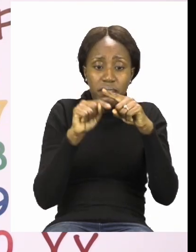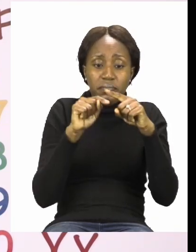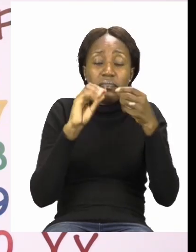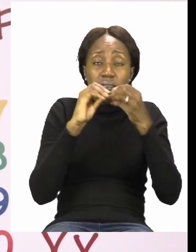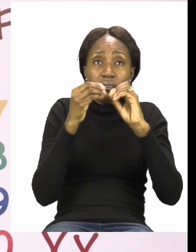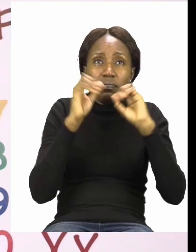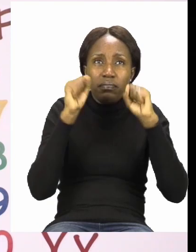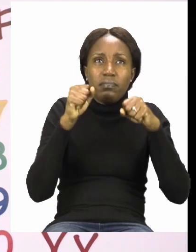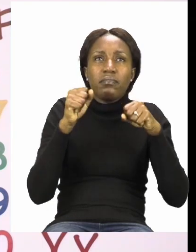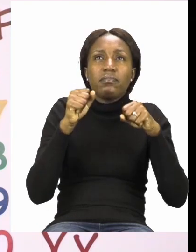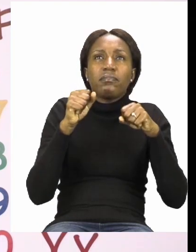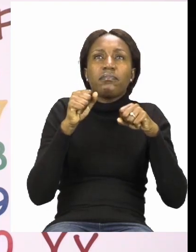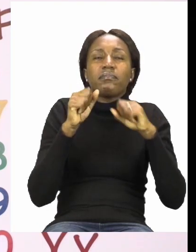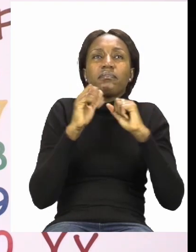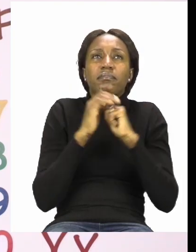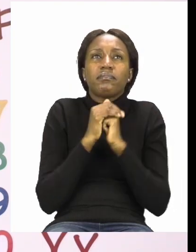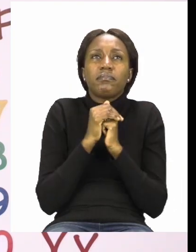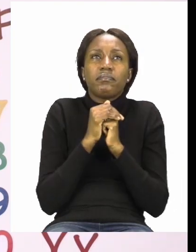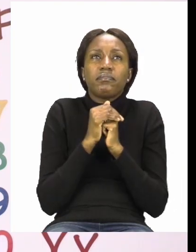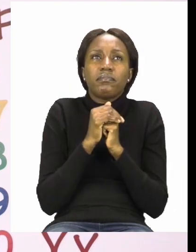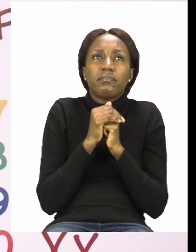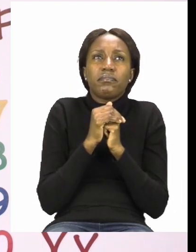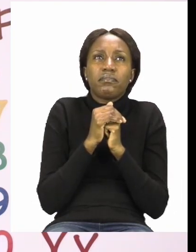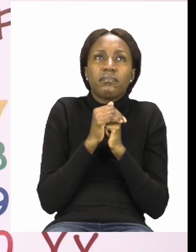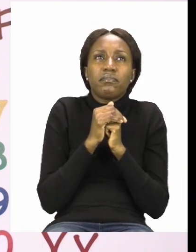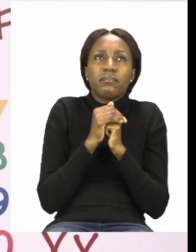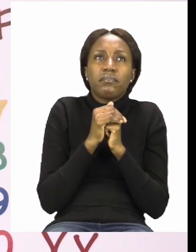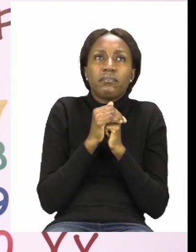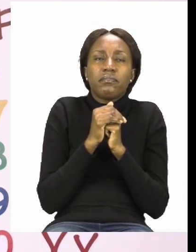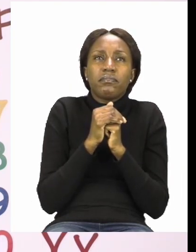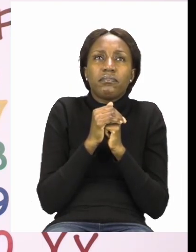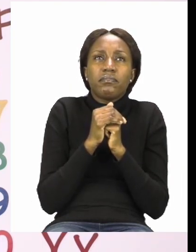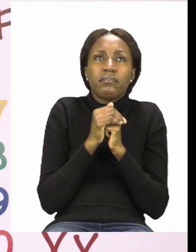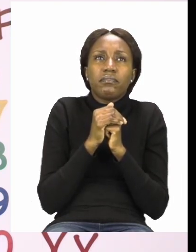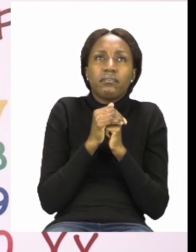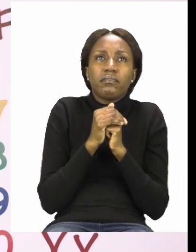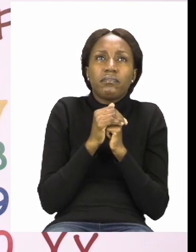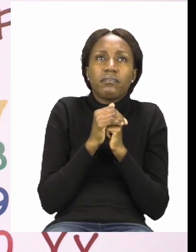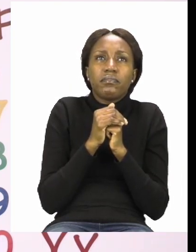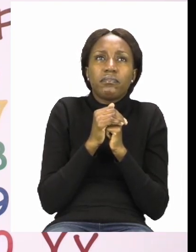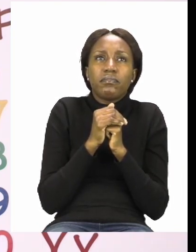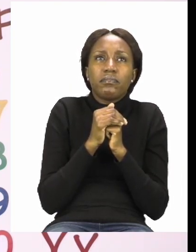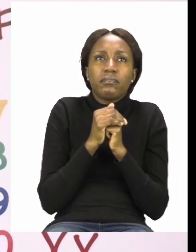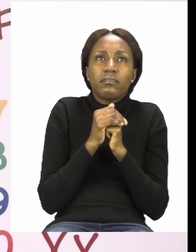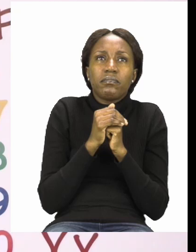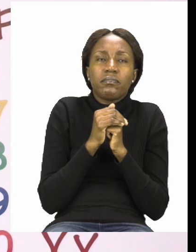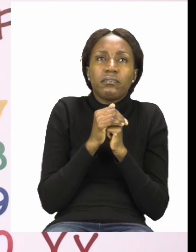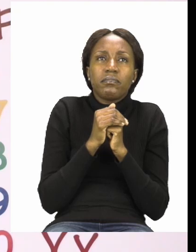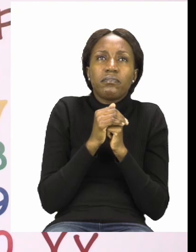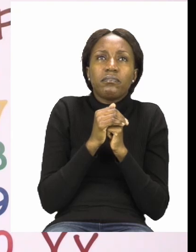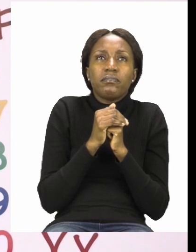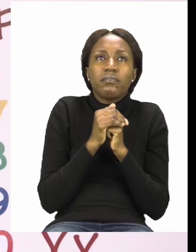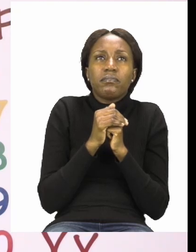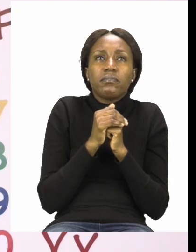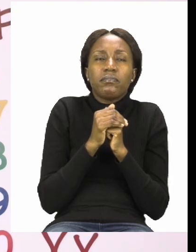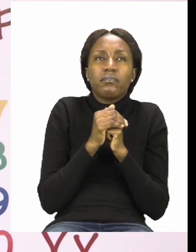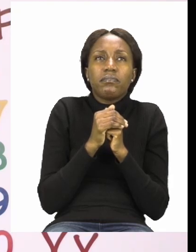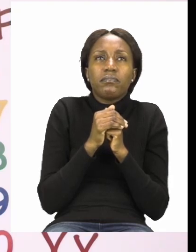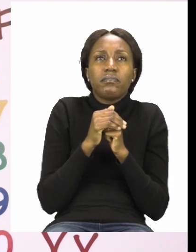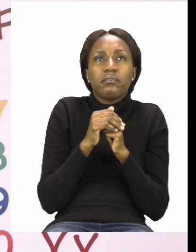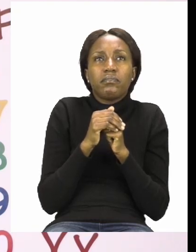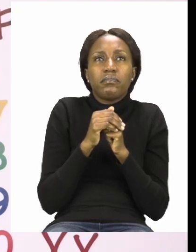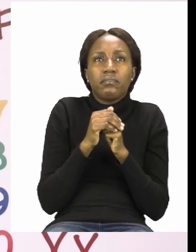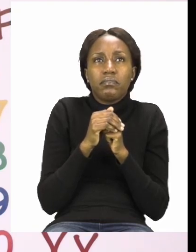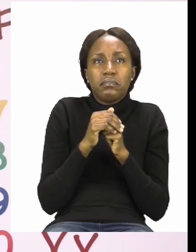that start with, not start, but end with a 0 or